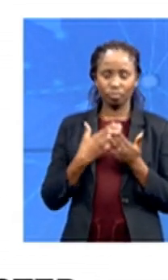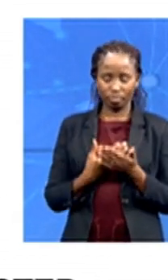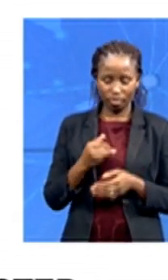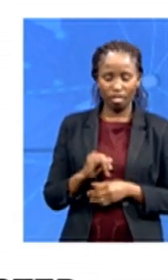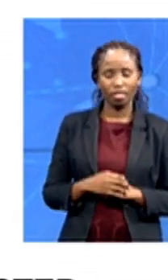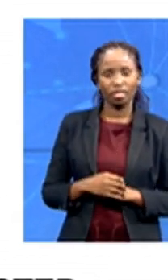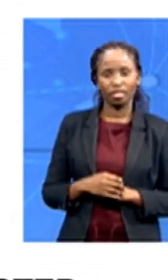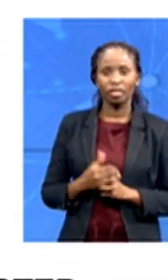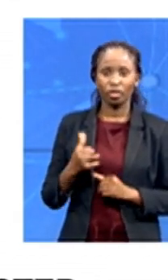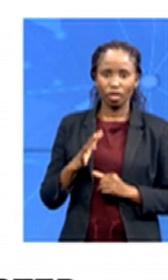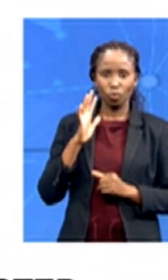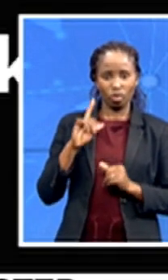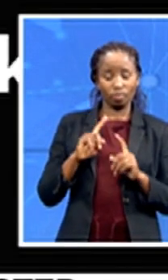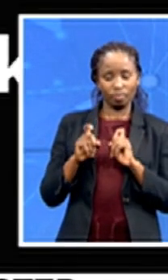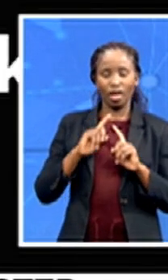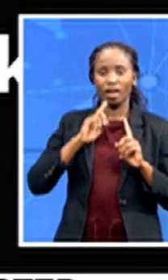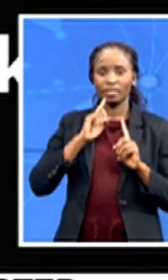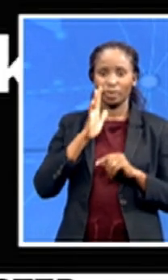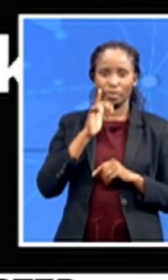discussion. Flora, over to you.